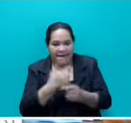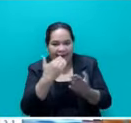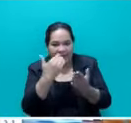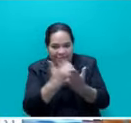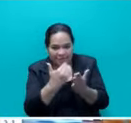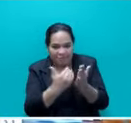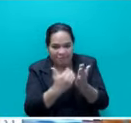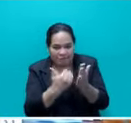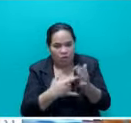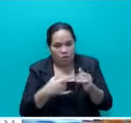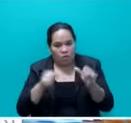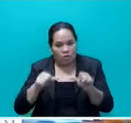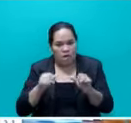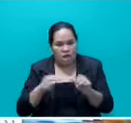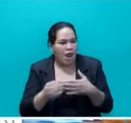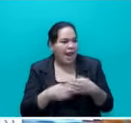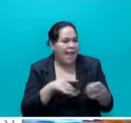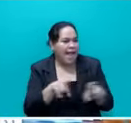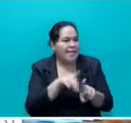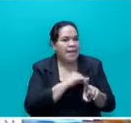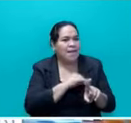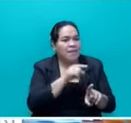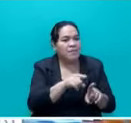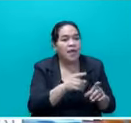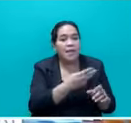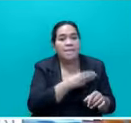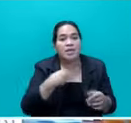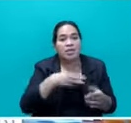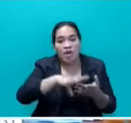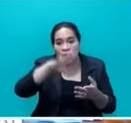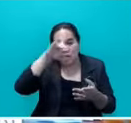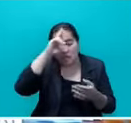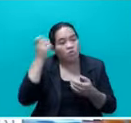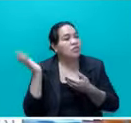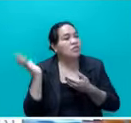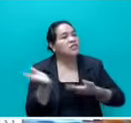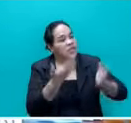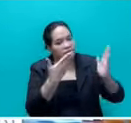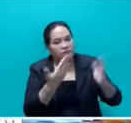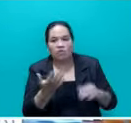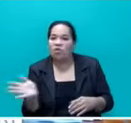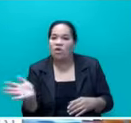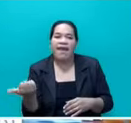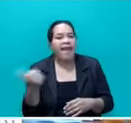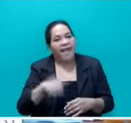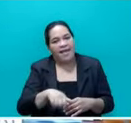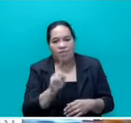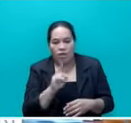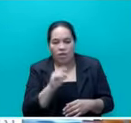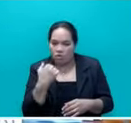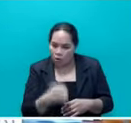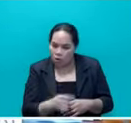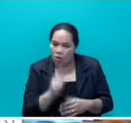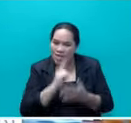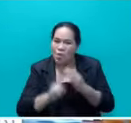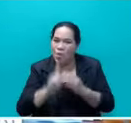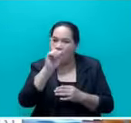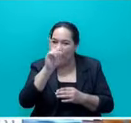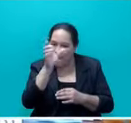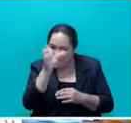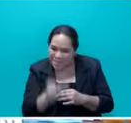So it's not like, for example, Ministry of Education, they'll give it to anybody in Ministry of Education. There would be one person with access with their